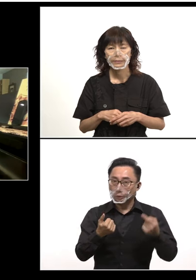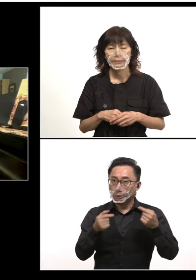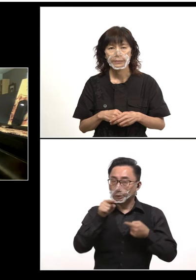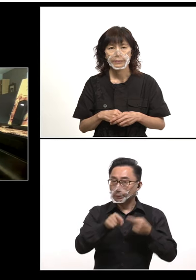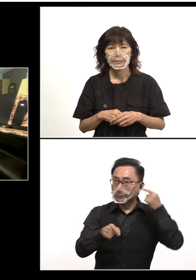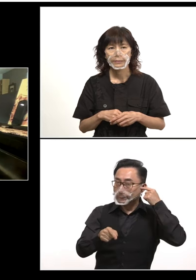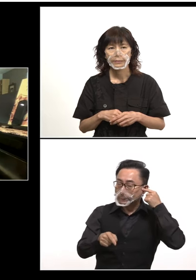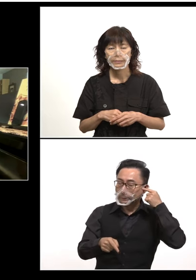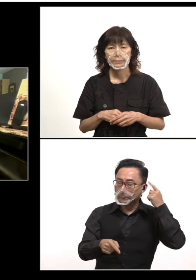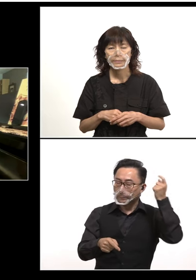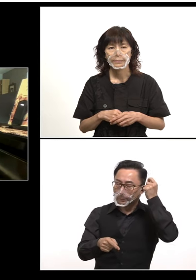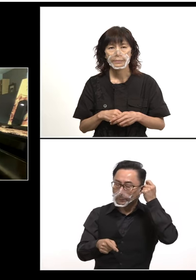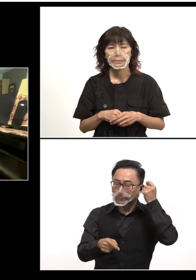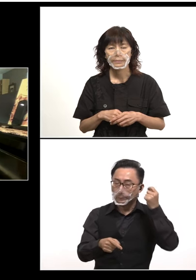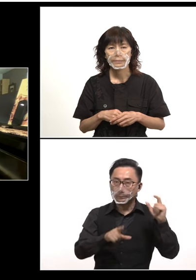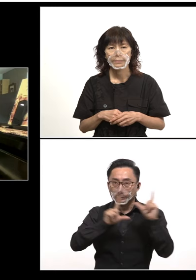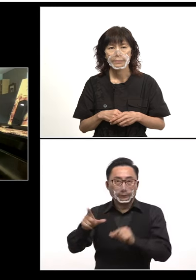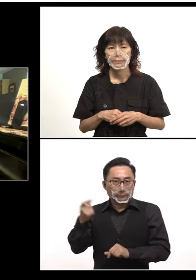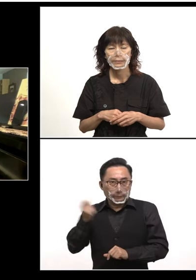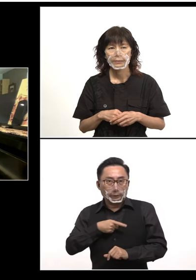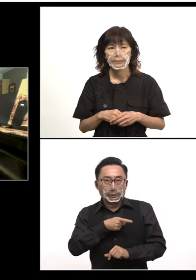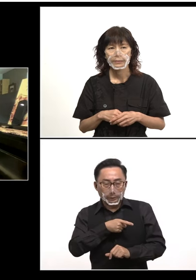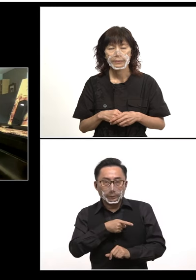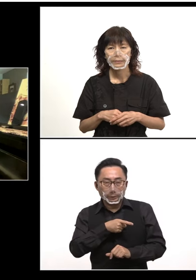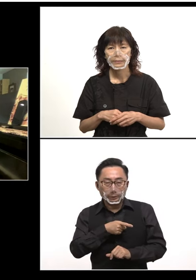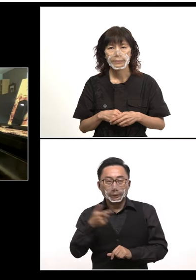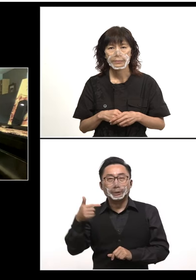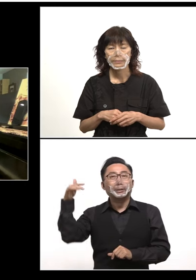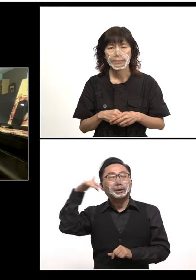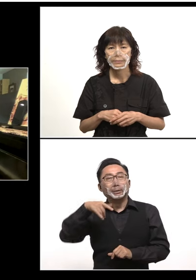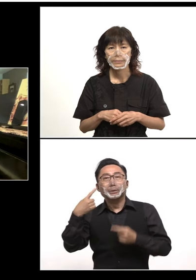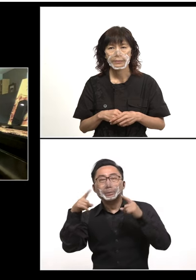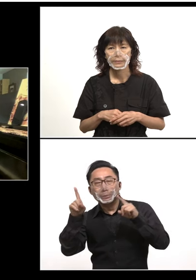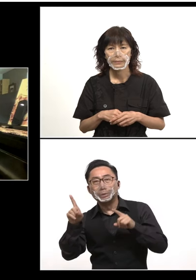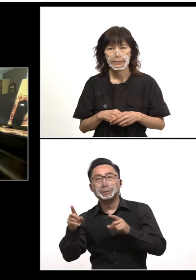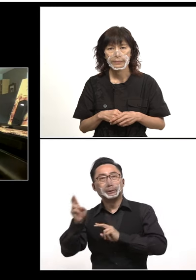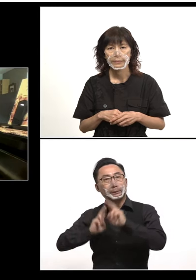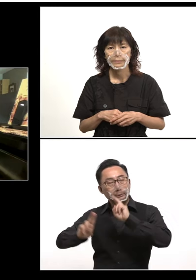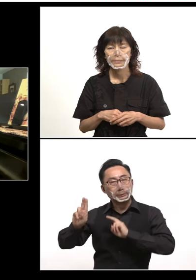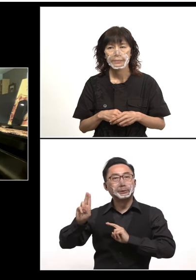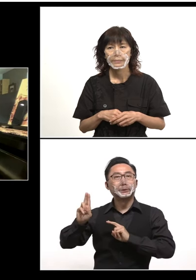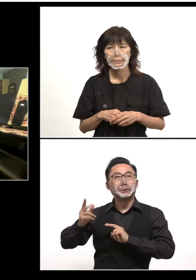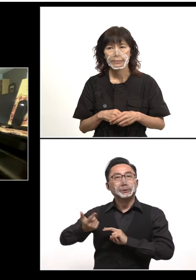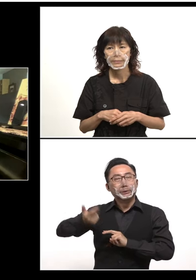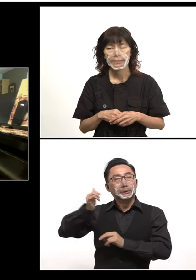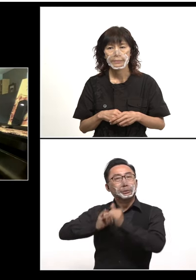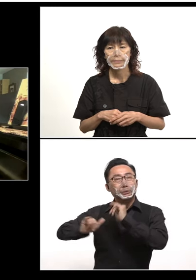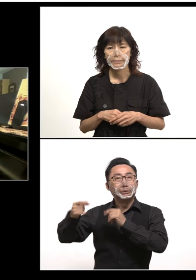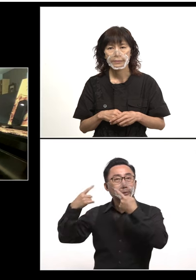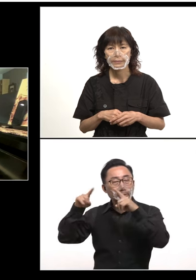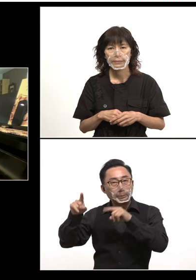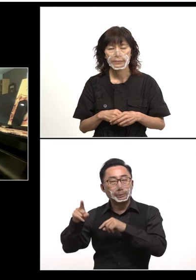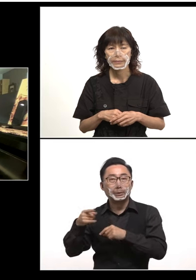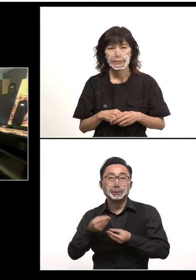And when we did otherwise popular music or folk songs, this was, for him, I thought, very,